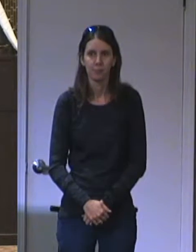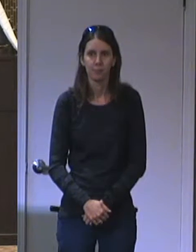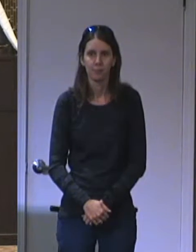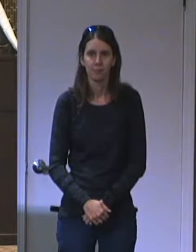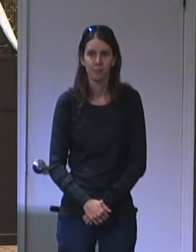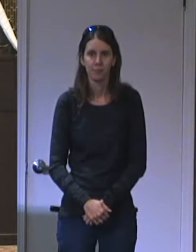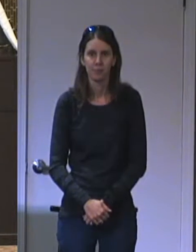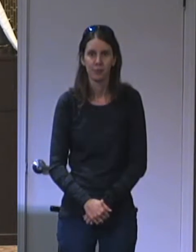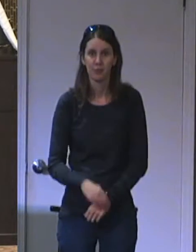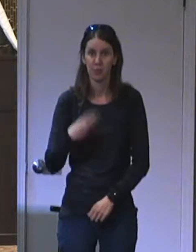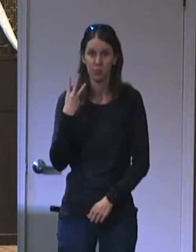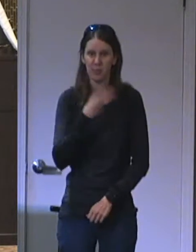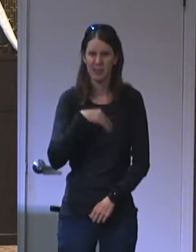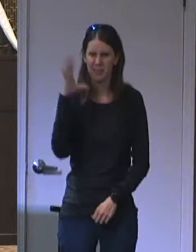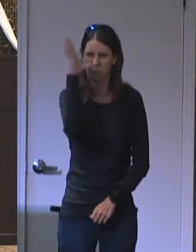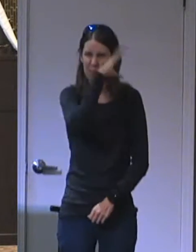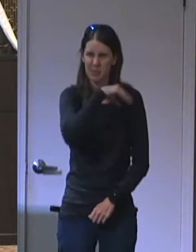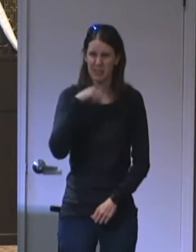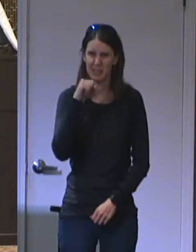We get it all twisted up.